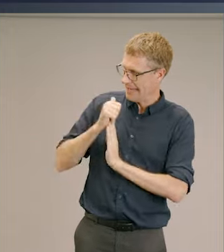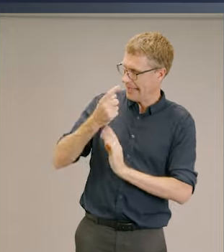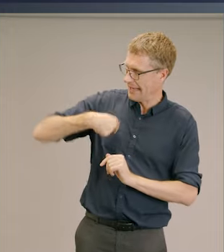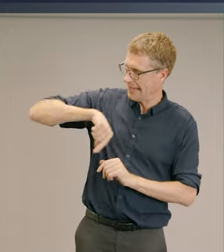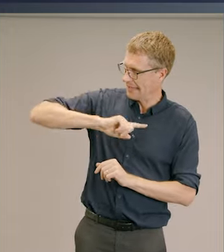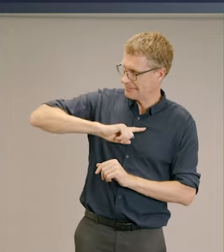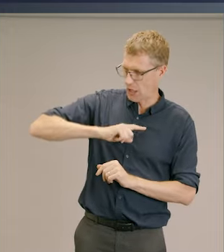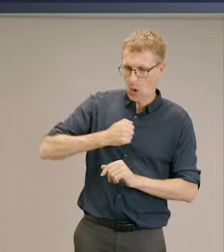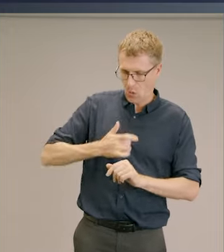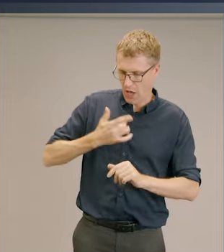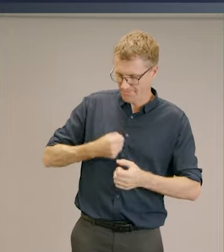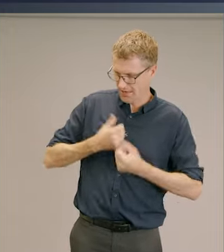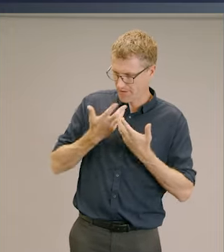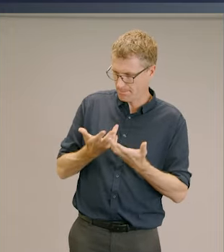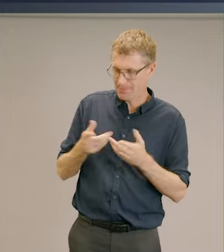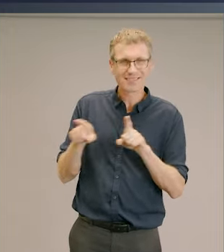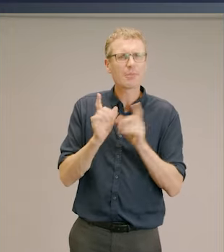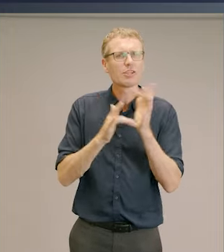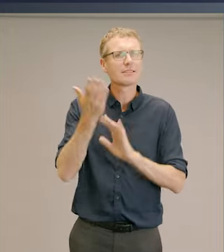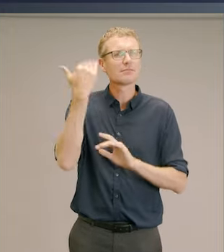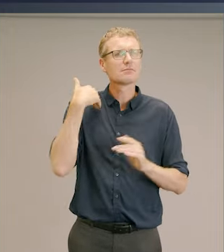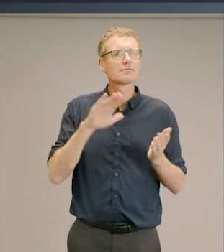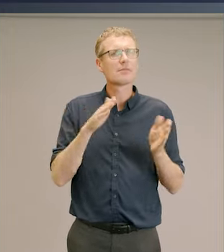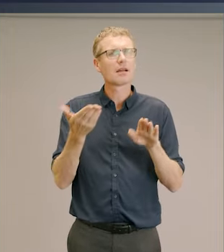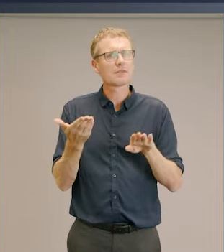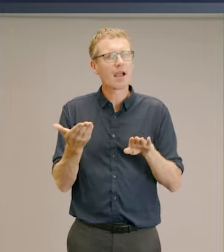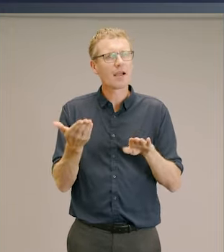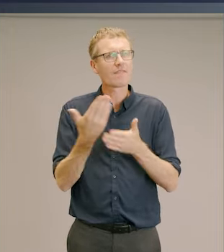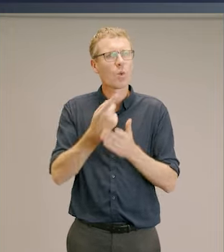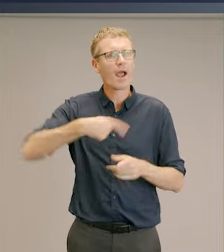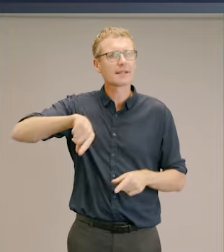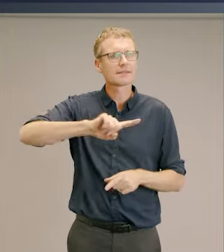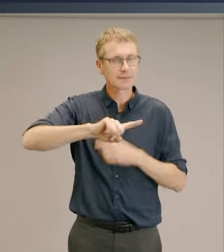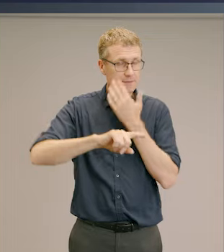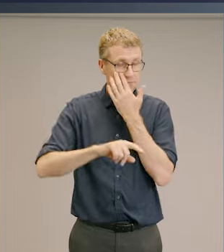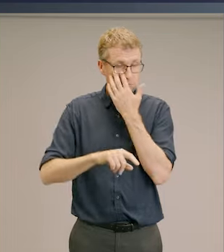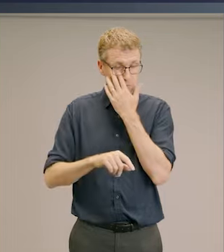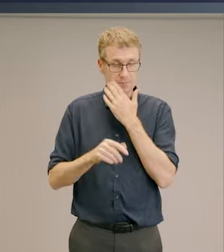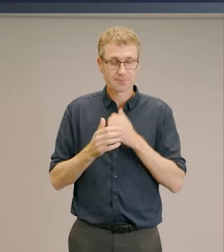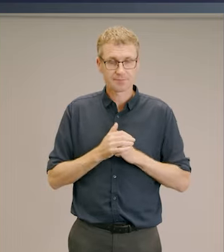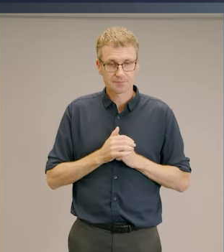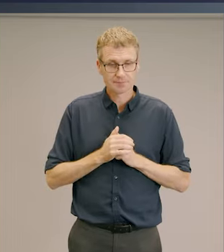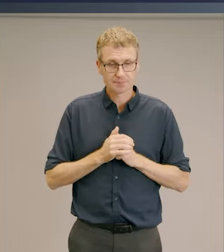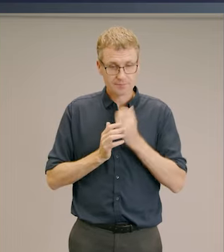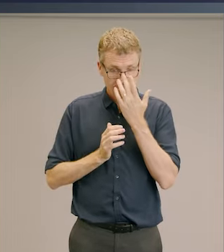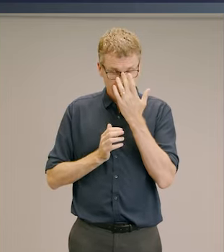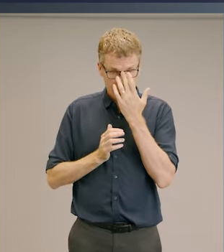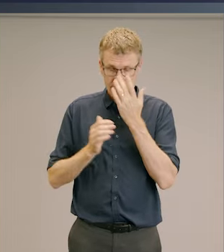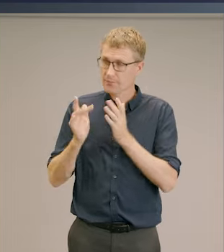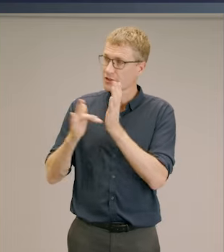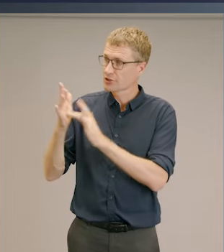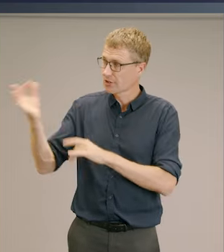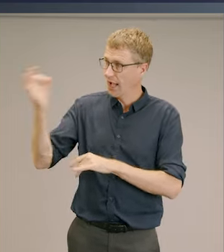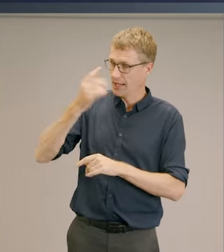to be led by Jesus himself through his Holy Spirit and to lay down our lives in the same way that he did. He